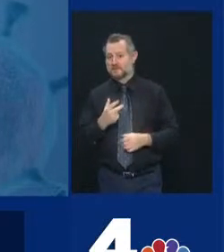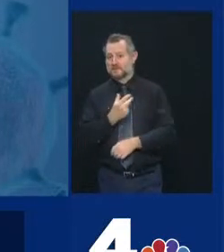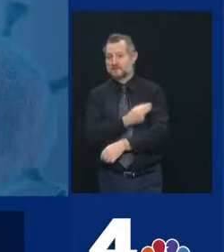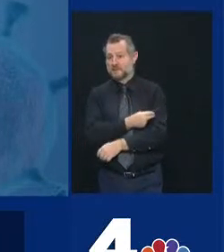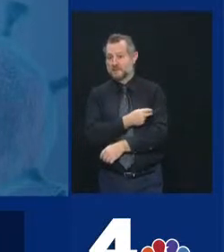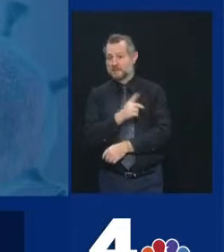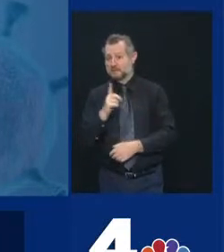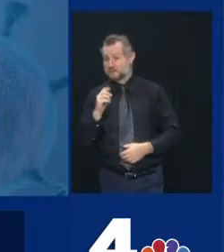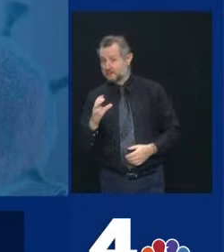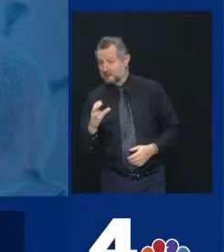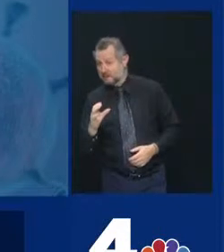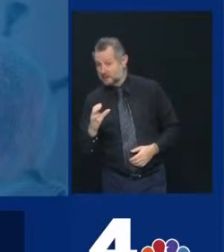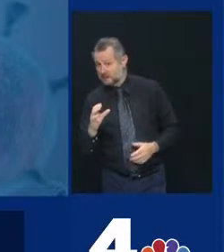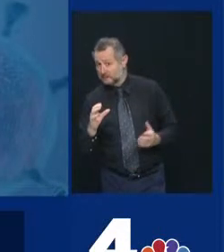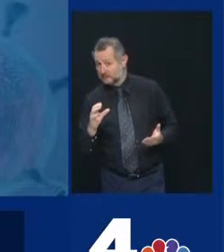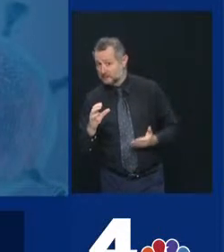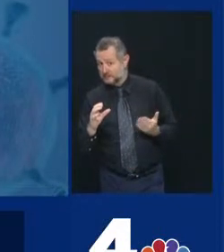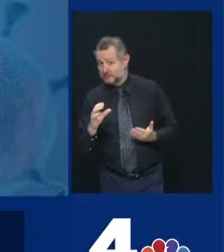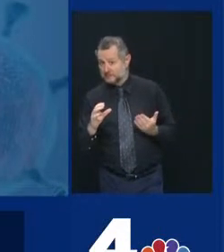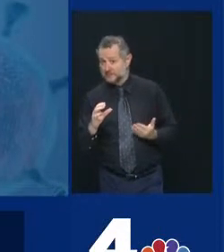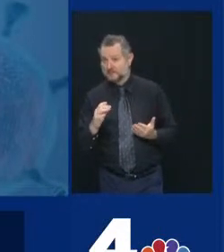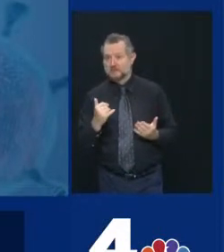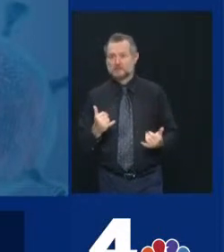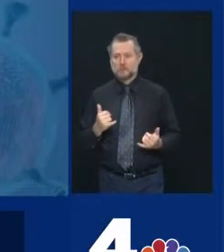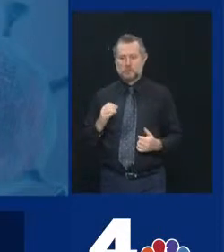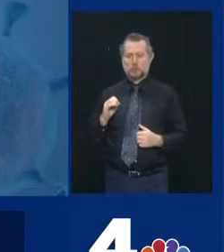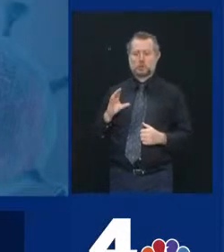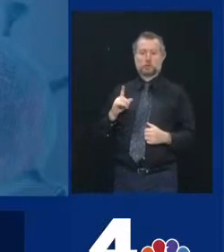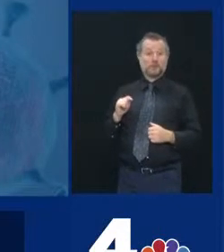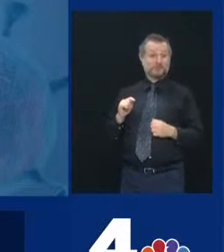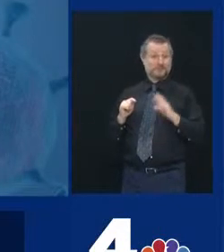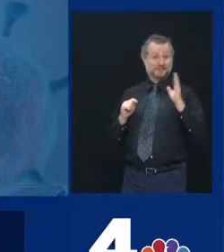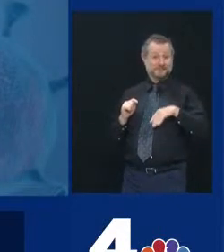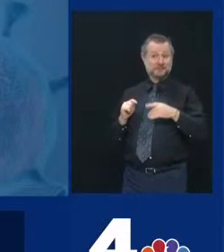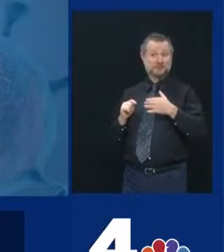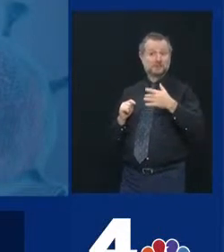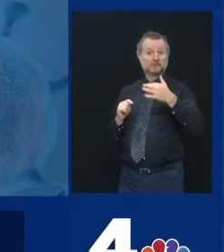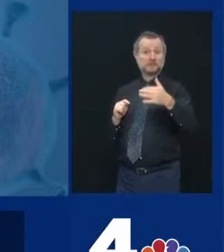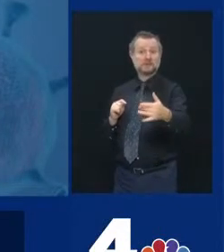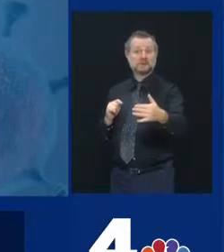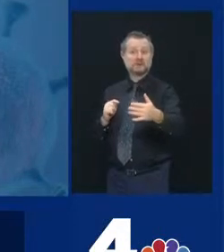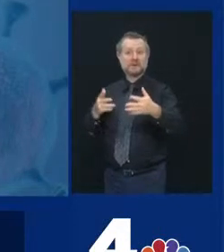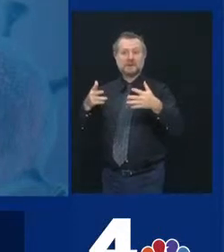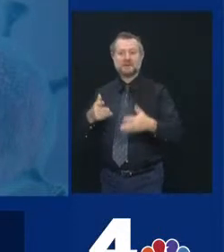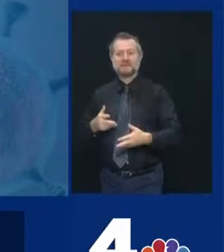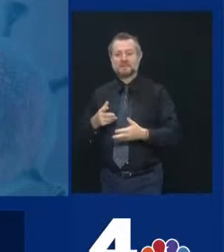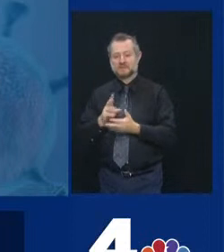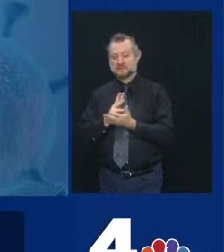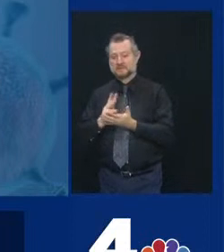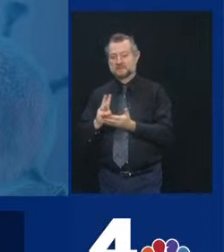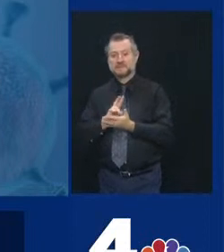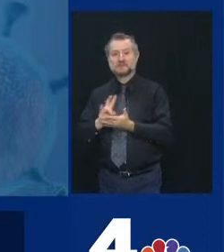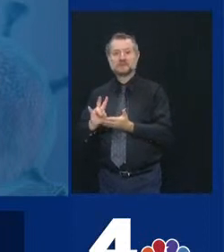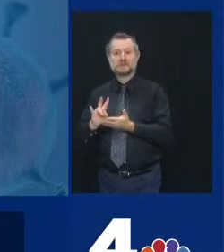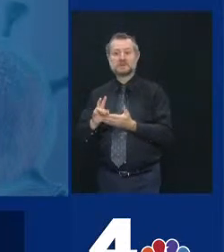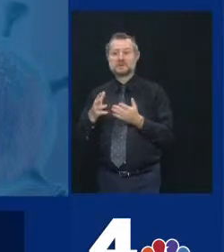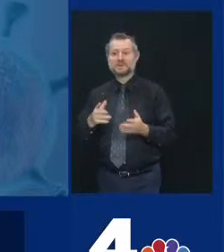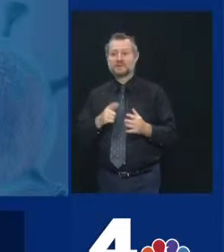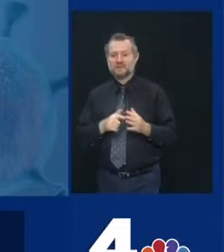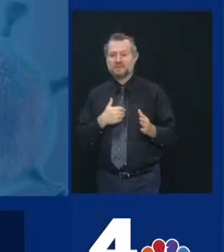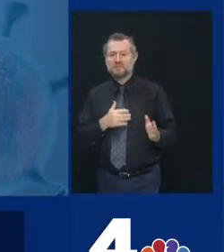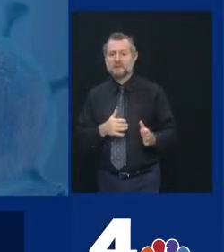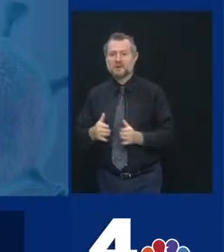You know, we're here in October. This is just a few weeks to plan this